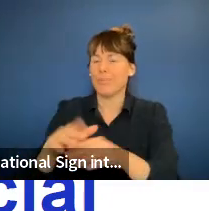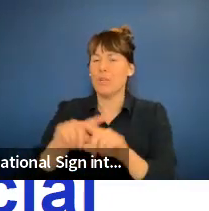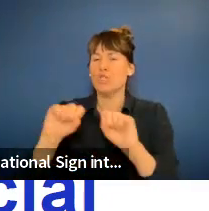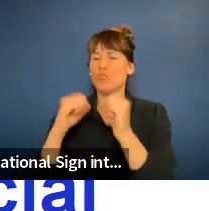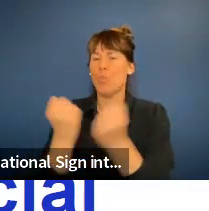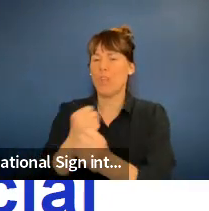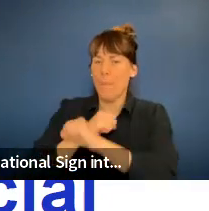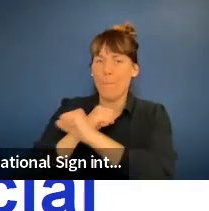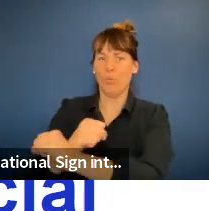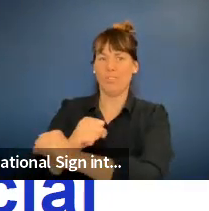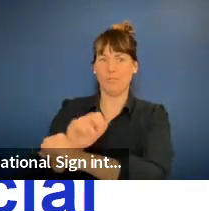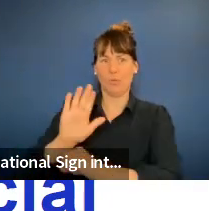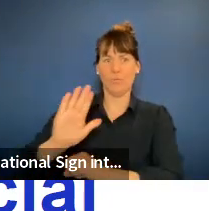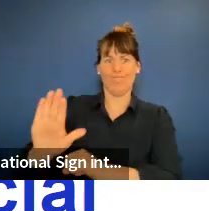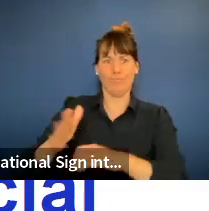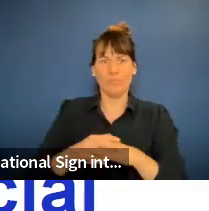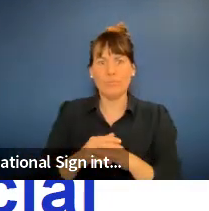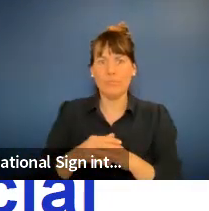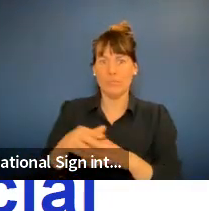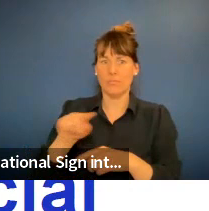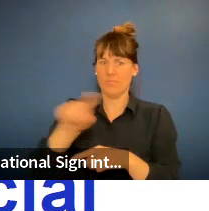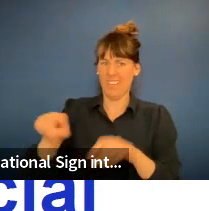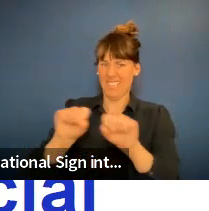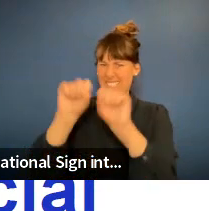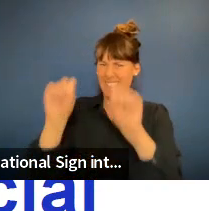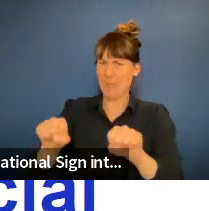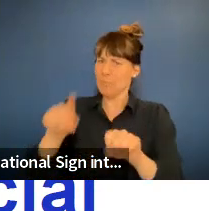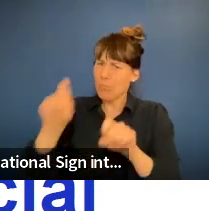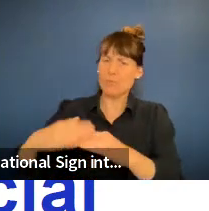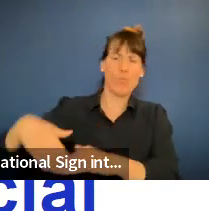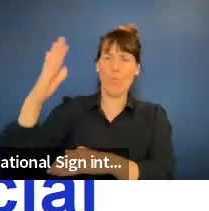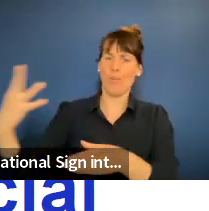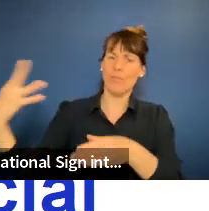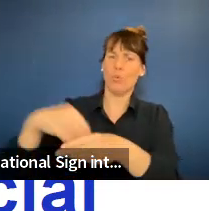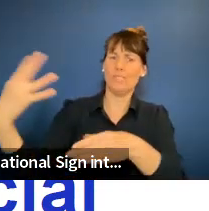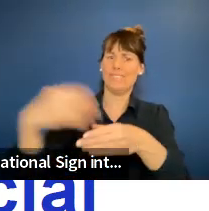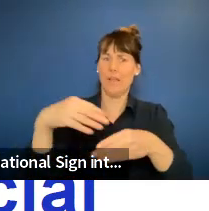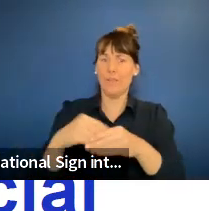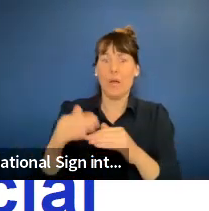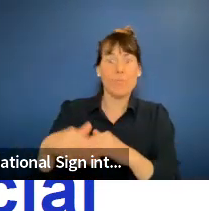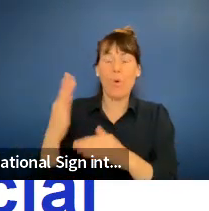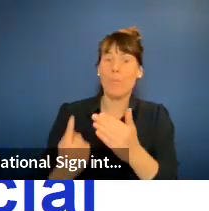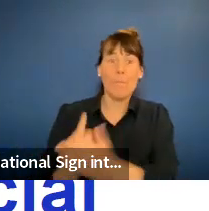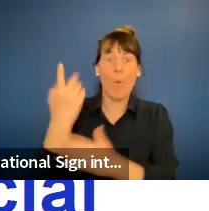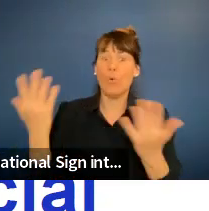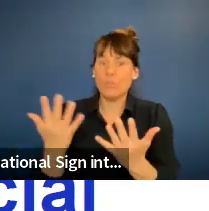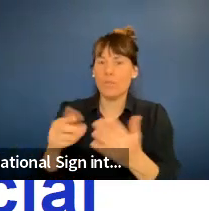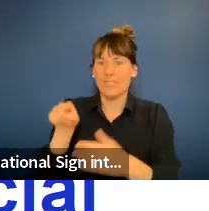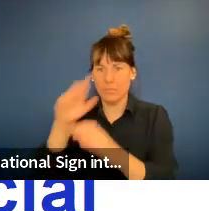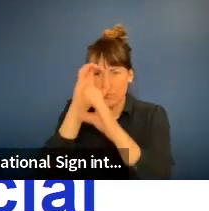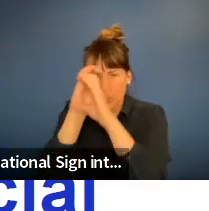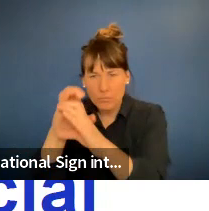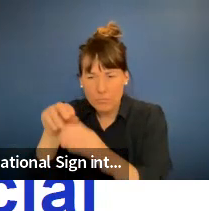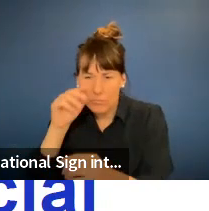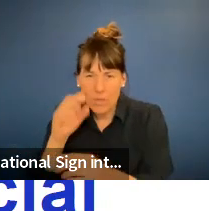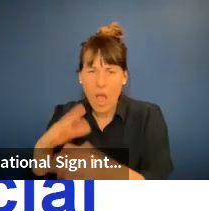very limited coverage of disability health services and of assistive devices that are amongst the package of covered services. So